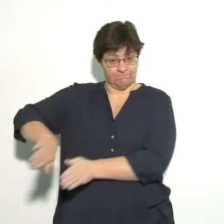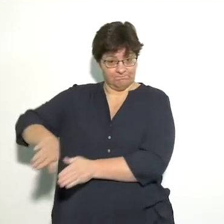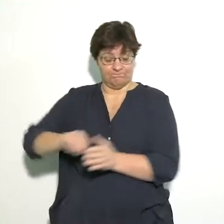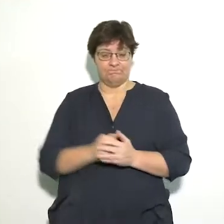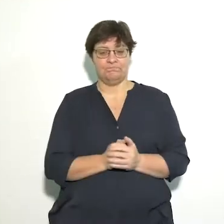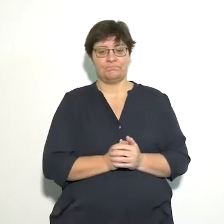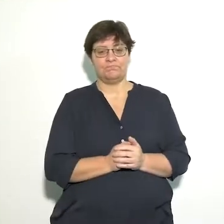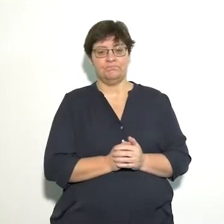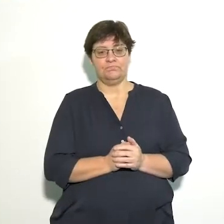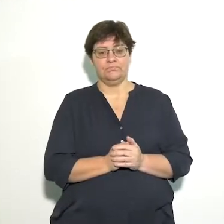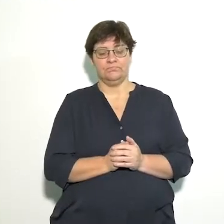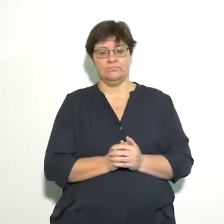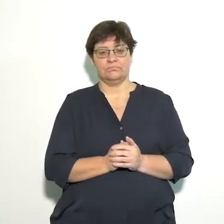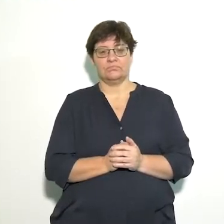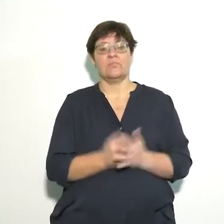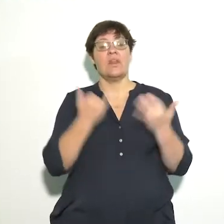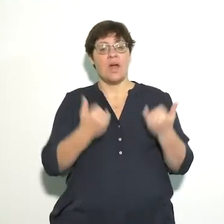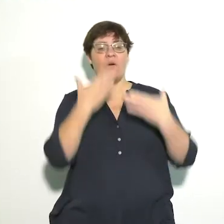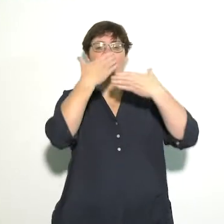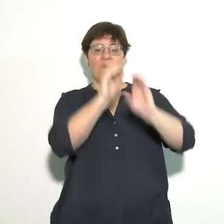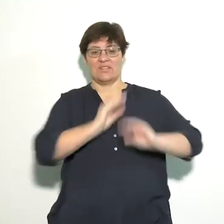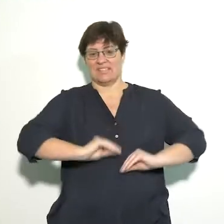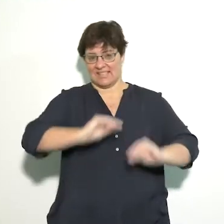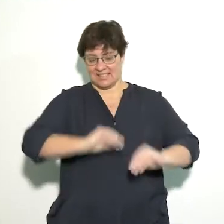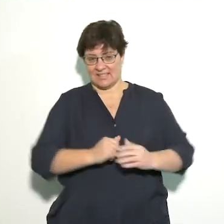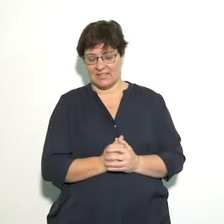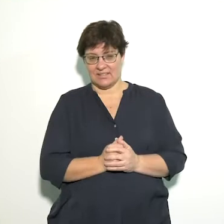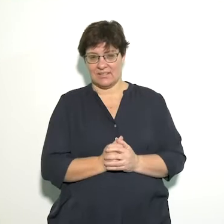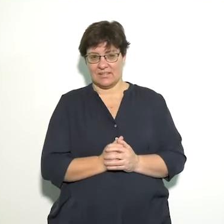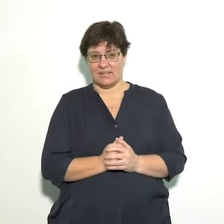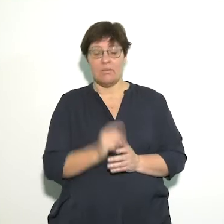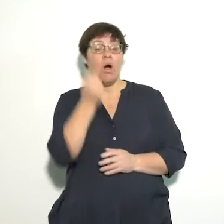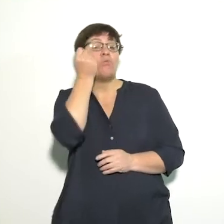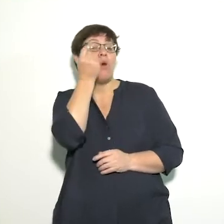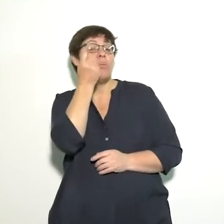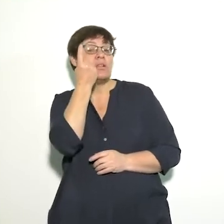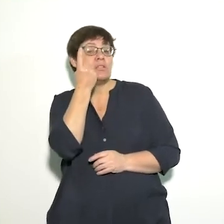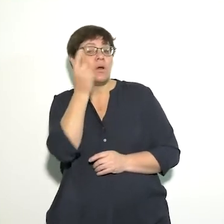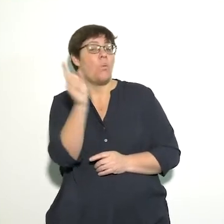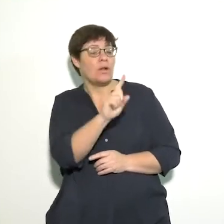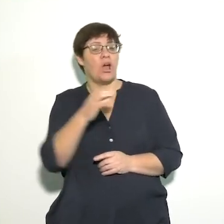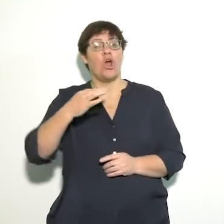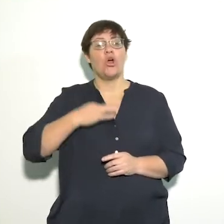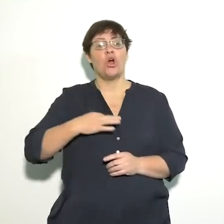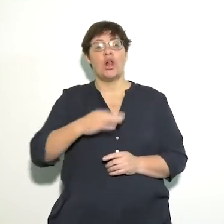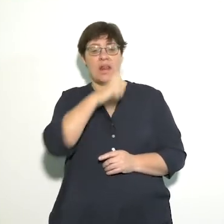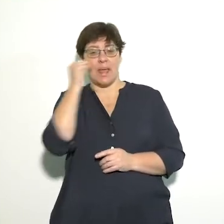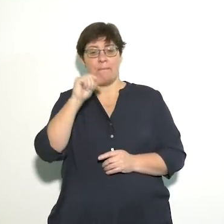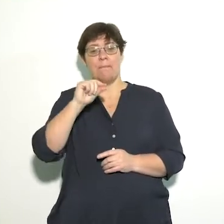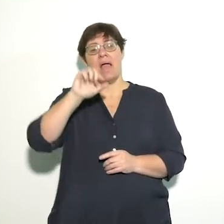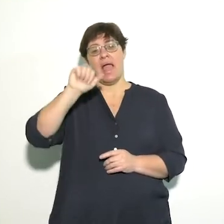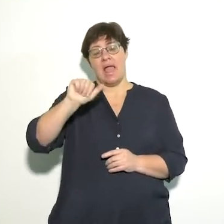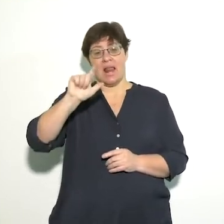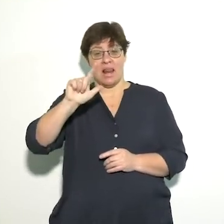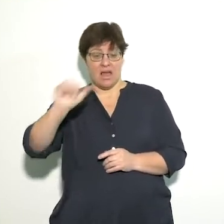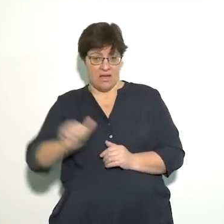way so that we can focus on the lesson. Now my comprehension is about a little girl named Ella.